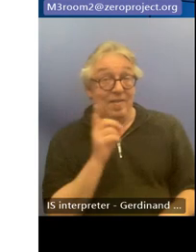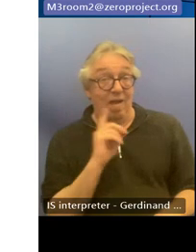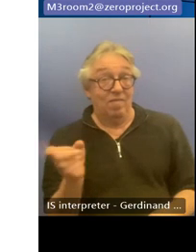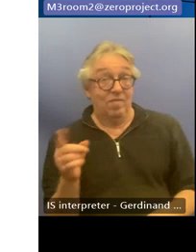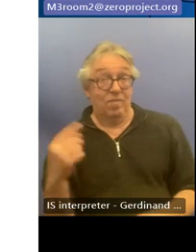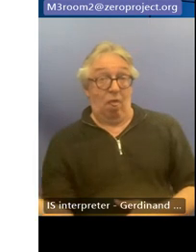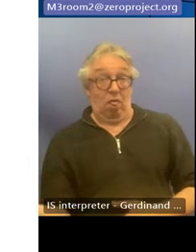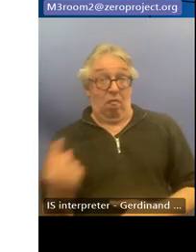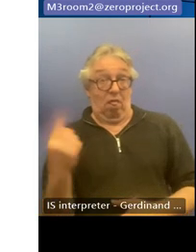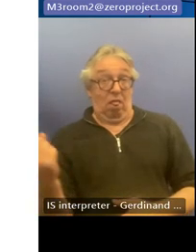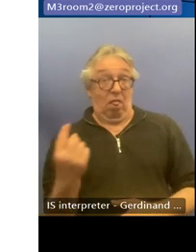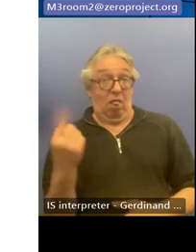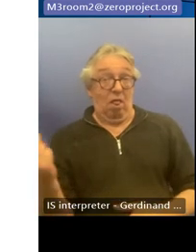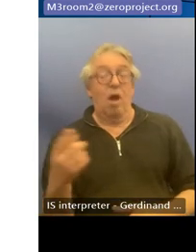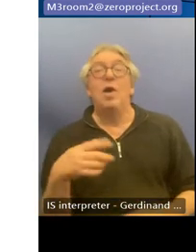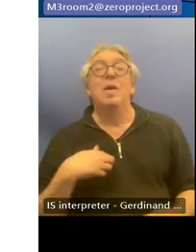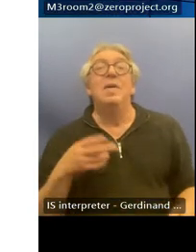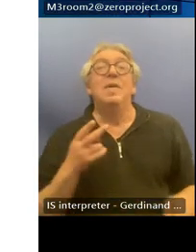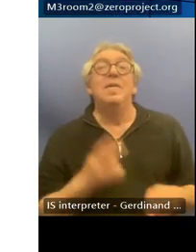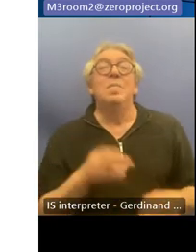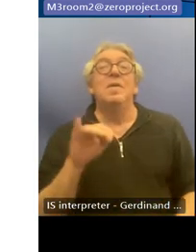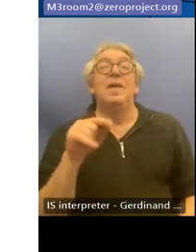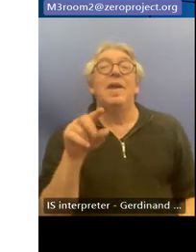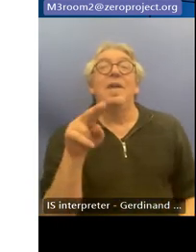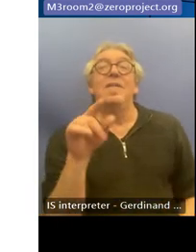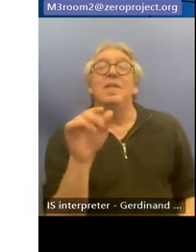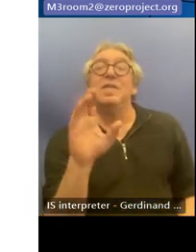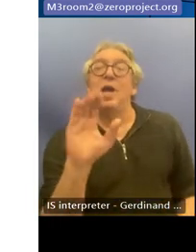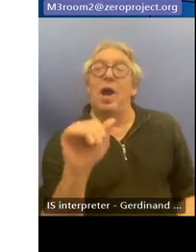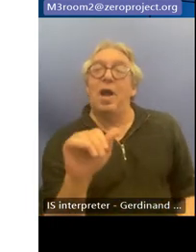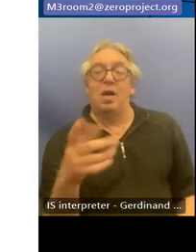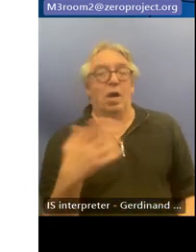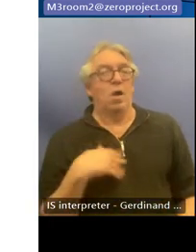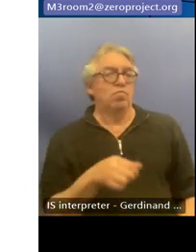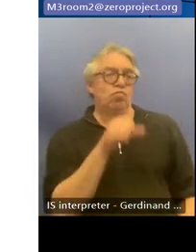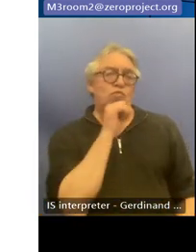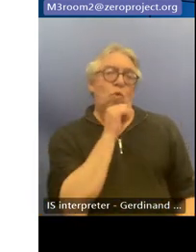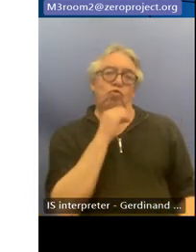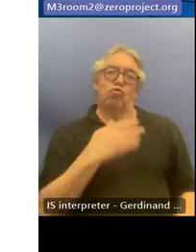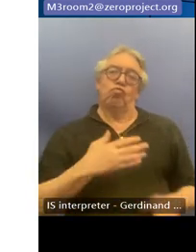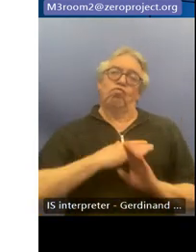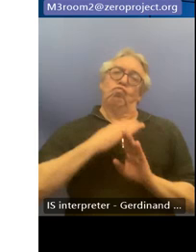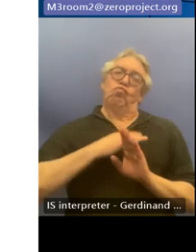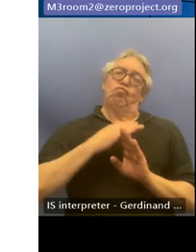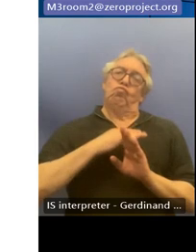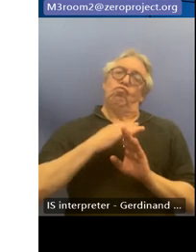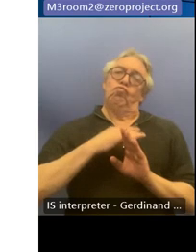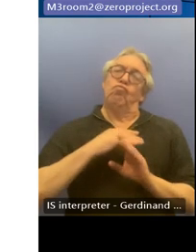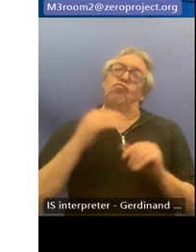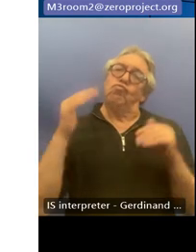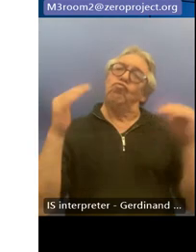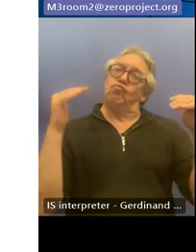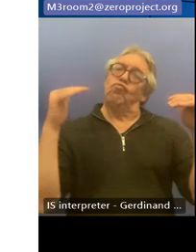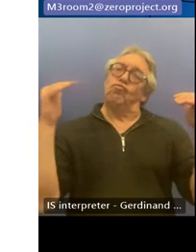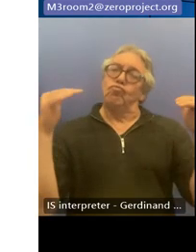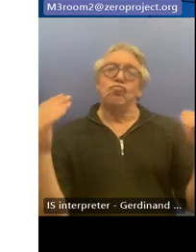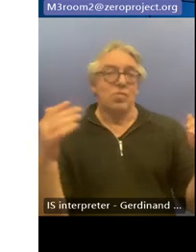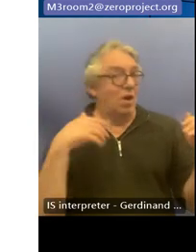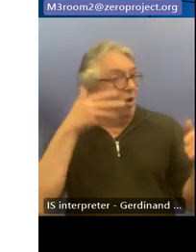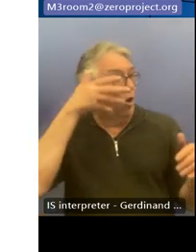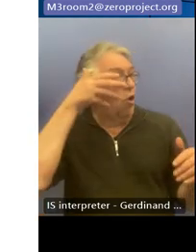My name is Ignacia Soval. I am a middle-aged woman with brown and gray